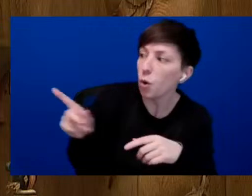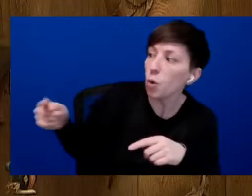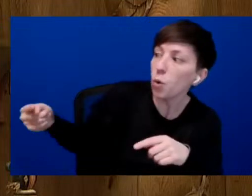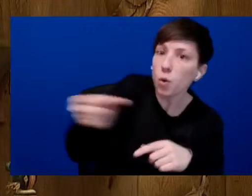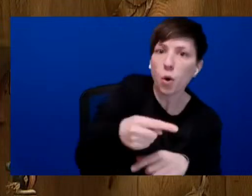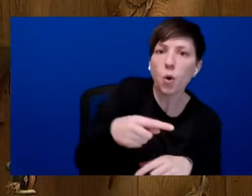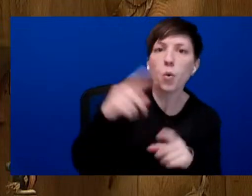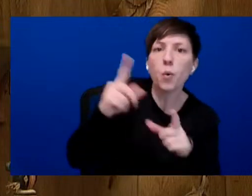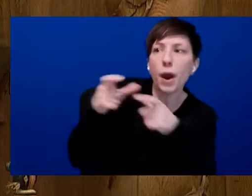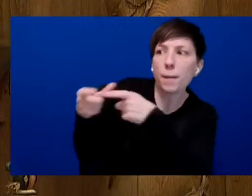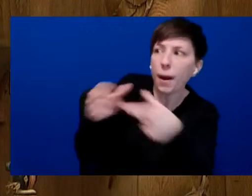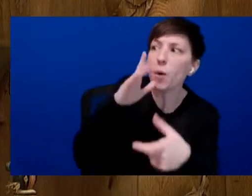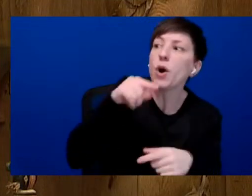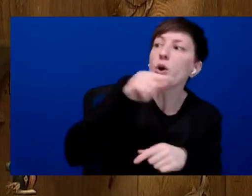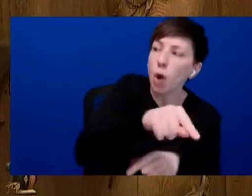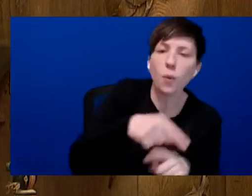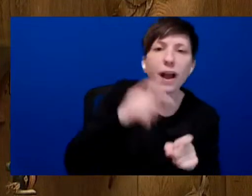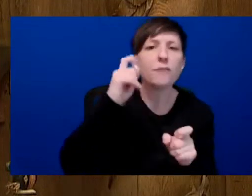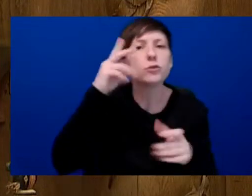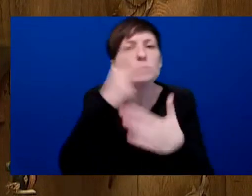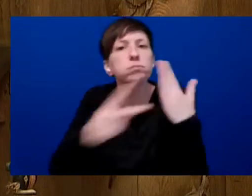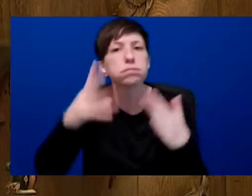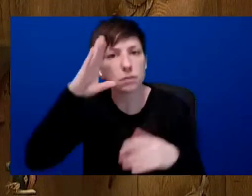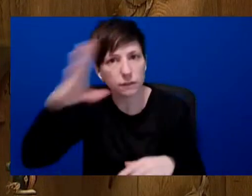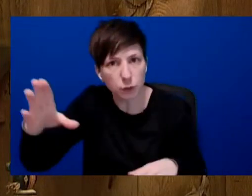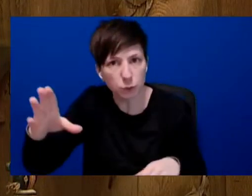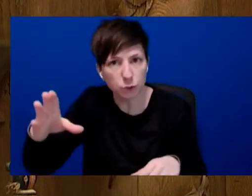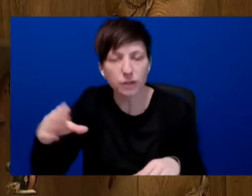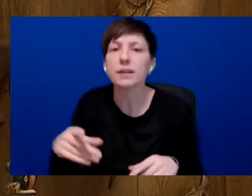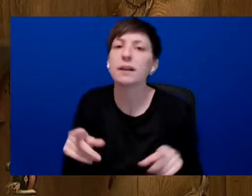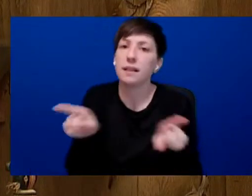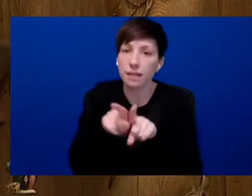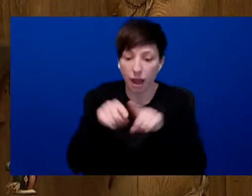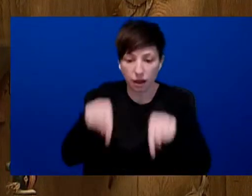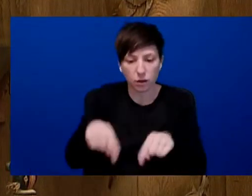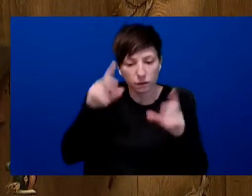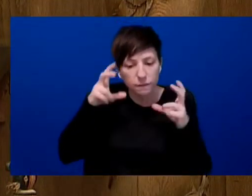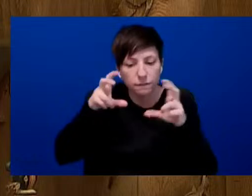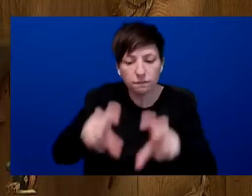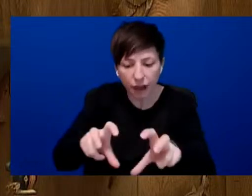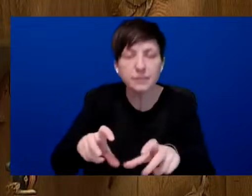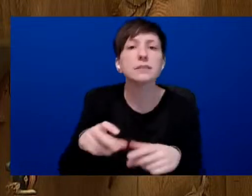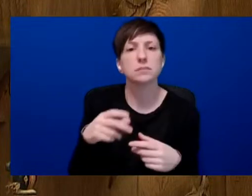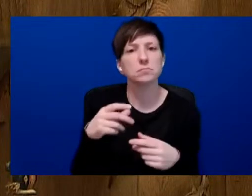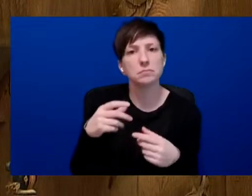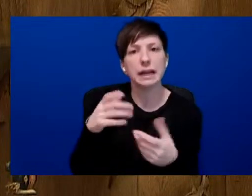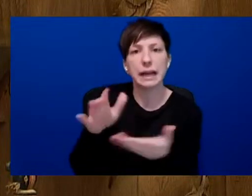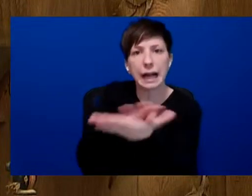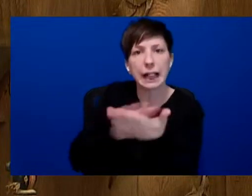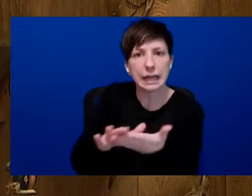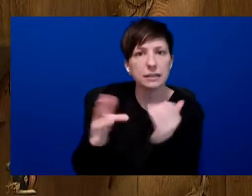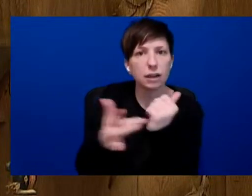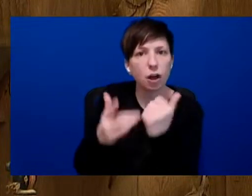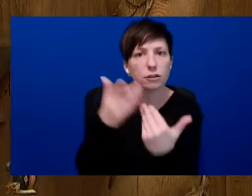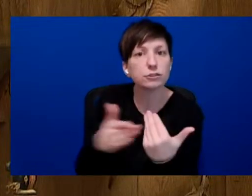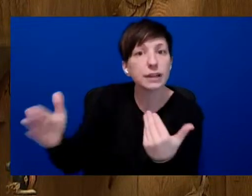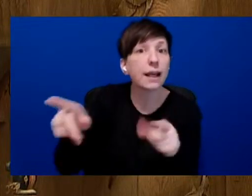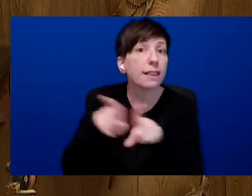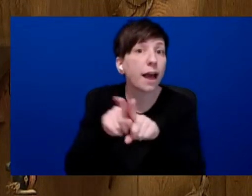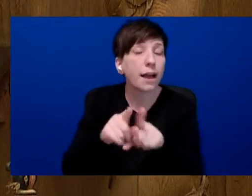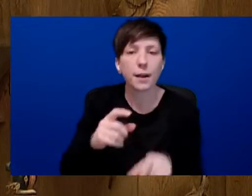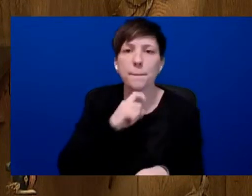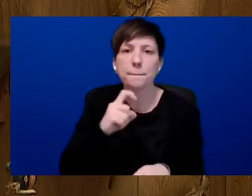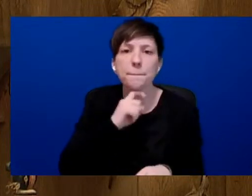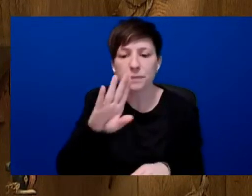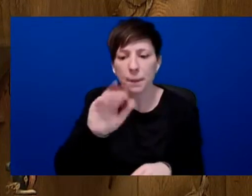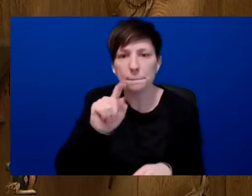demand for clean technology, like battery cells, by leveraging the strength of BC's forests with a more reliable fiber